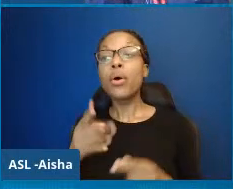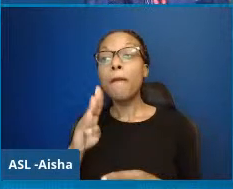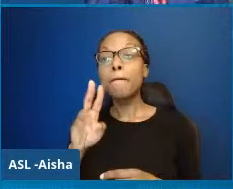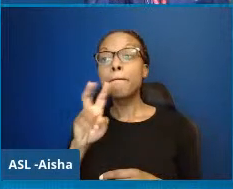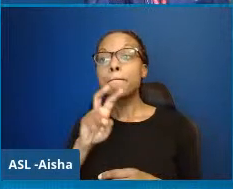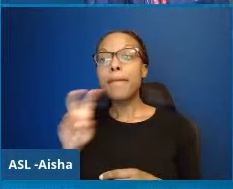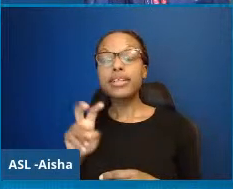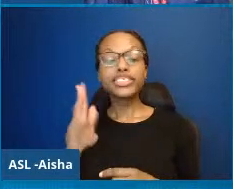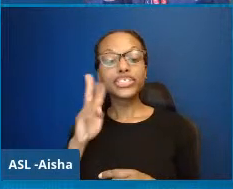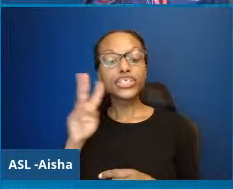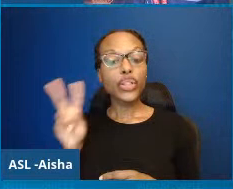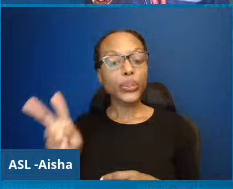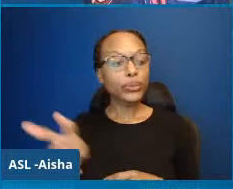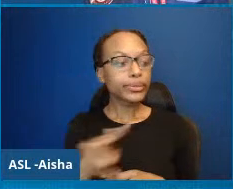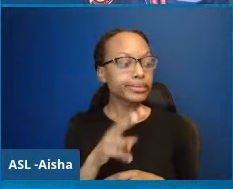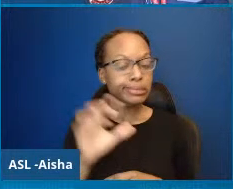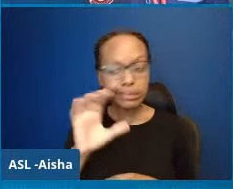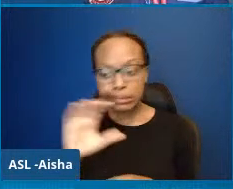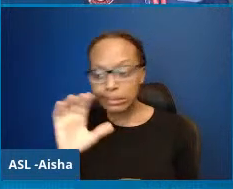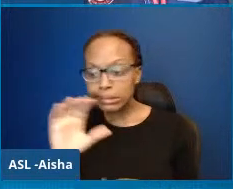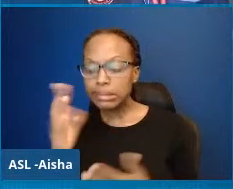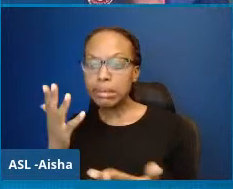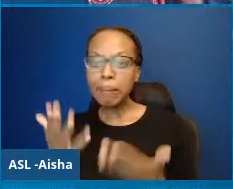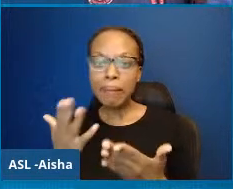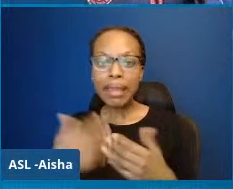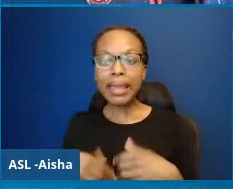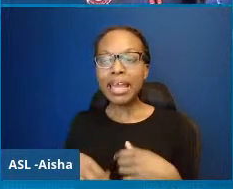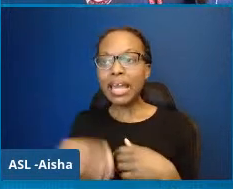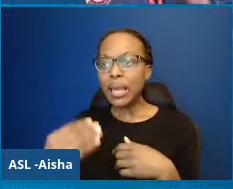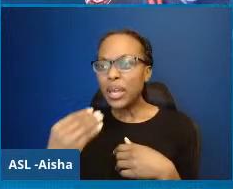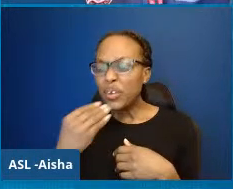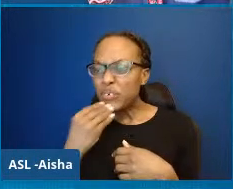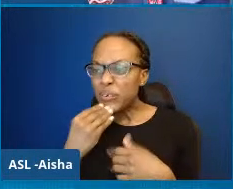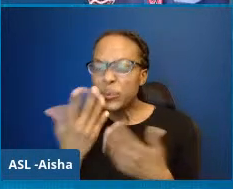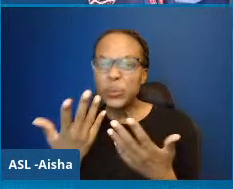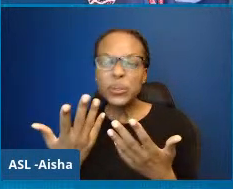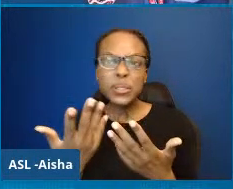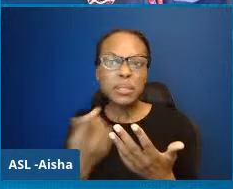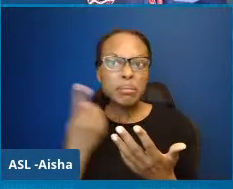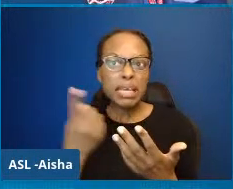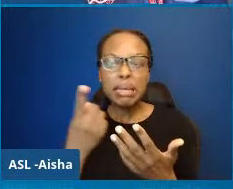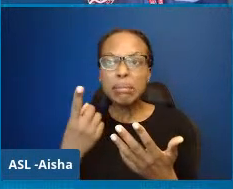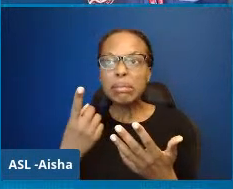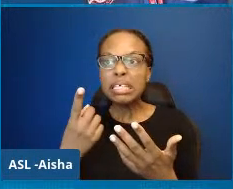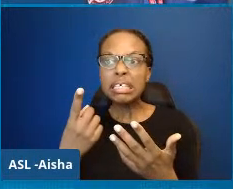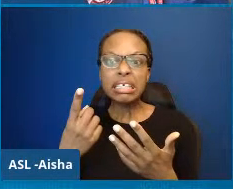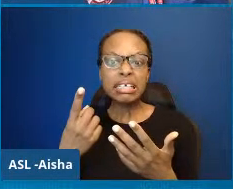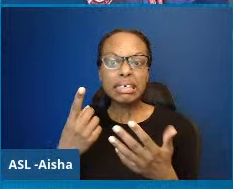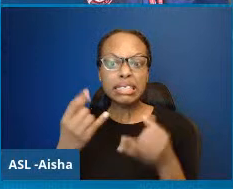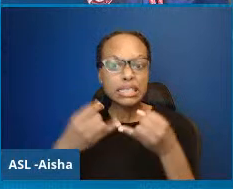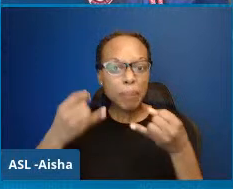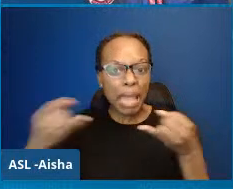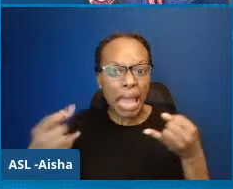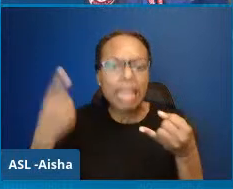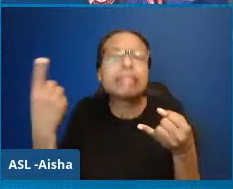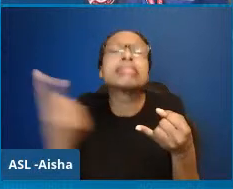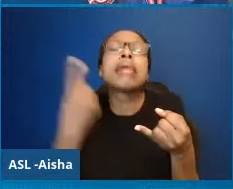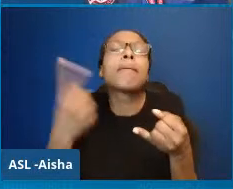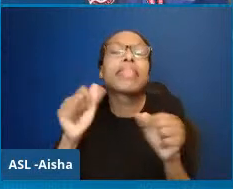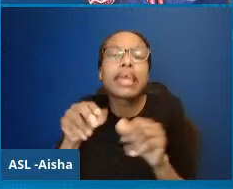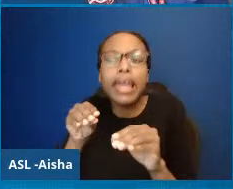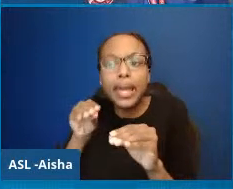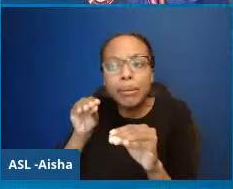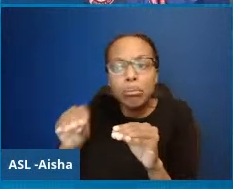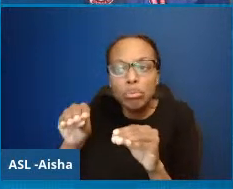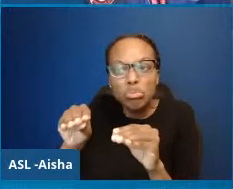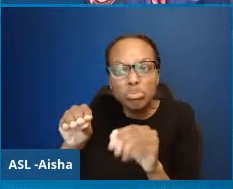the capsule, and he was thinking, like, maybe there's food, maybe there's something I could use, maybe it's a piece of spaghetti. I don't know if he thought spaghetti, but I'm going to throw that in there.